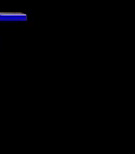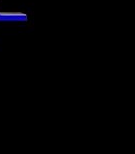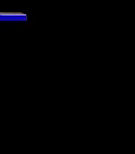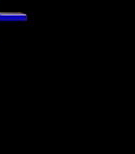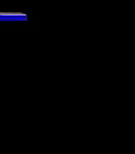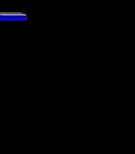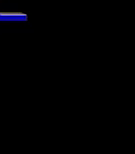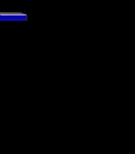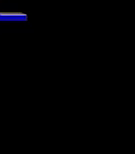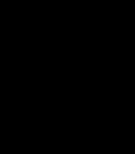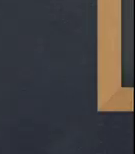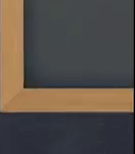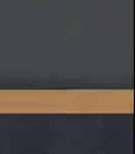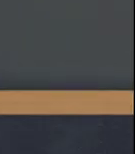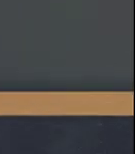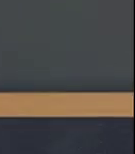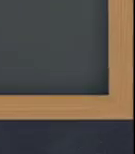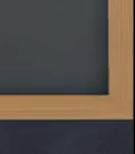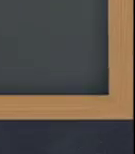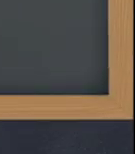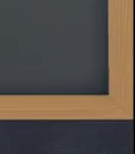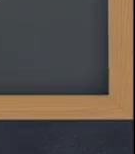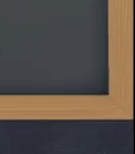national educator.